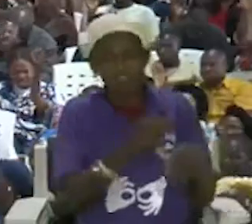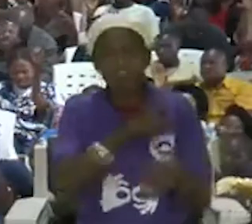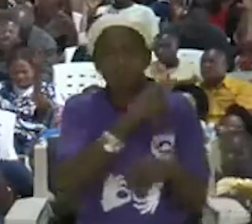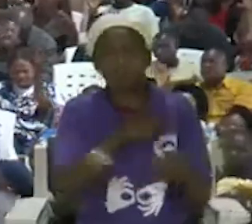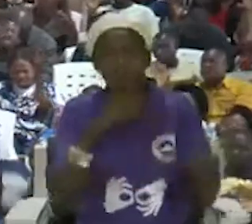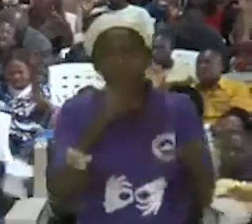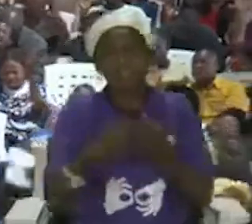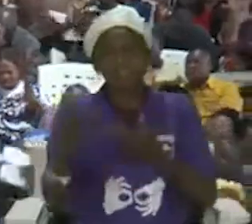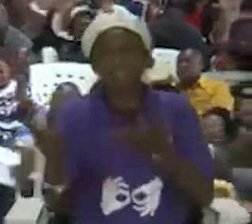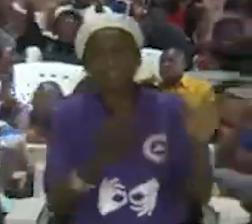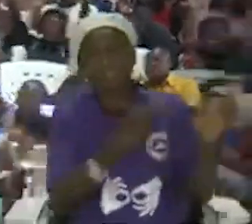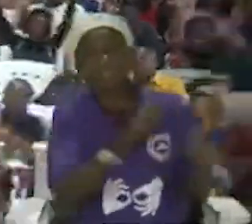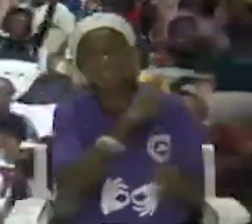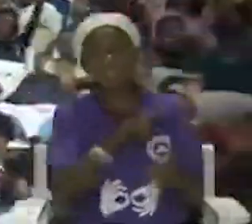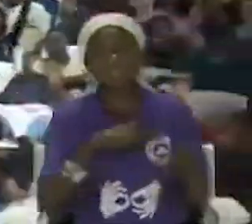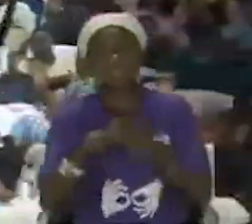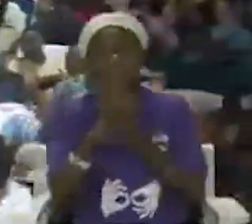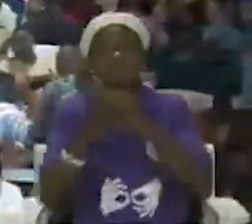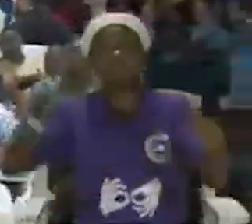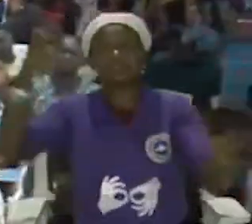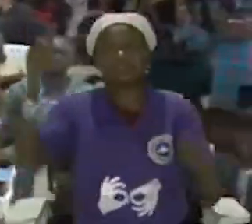hospital.